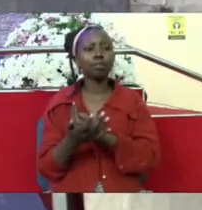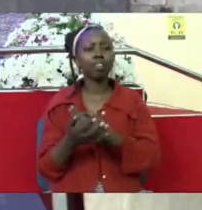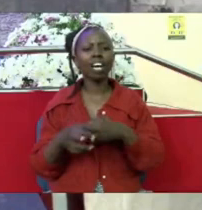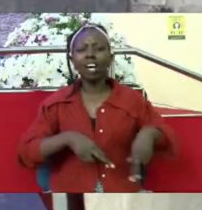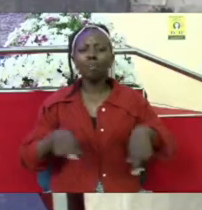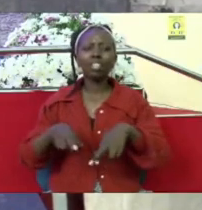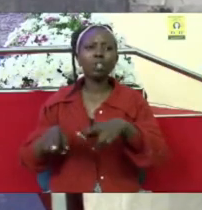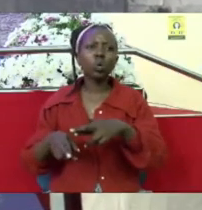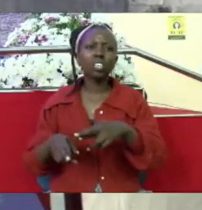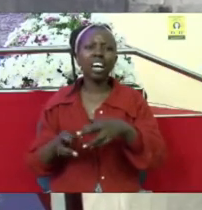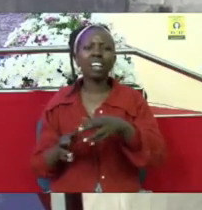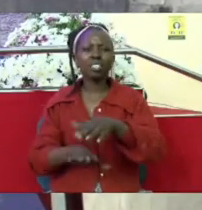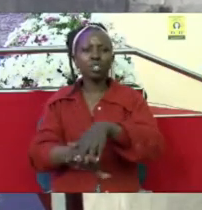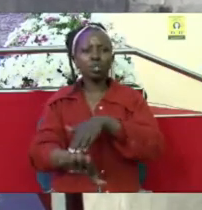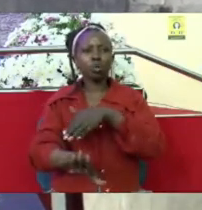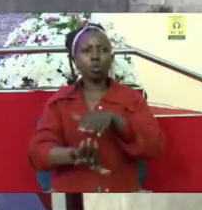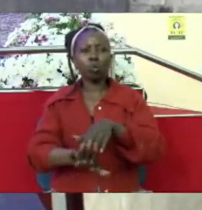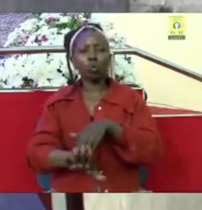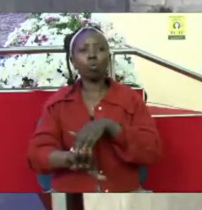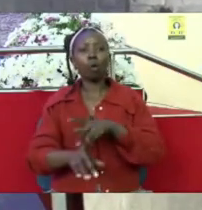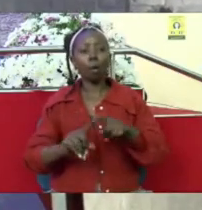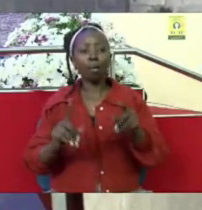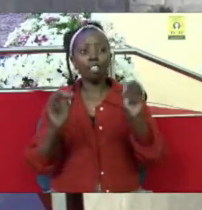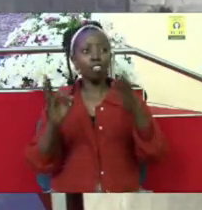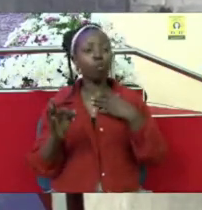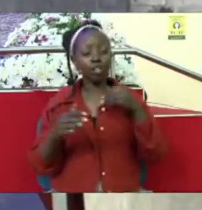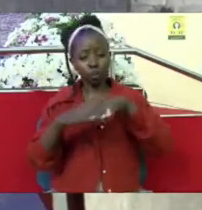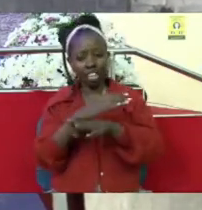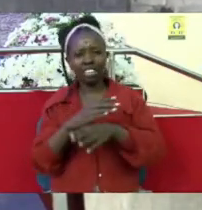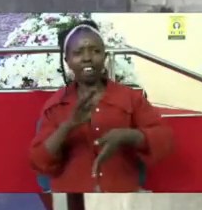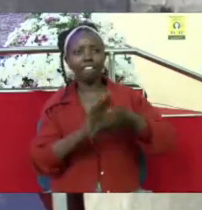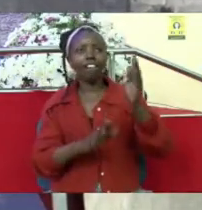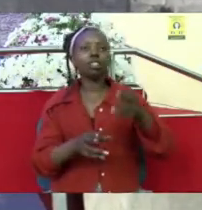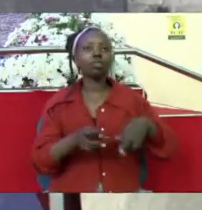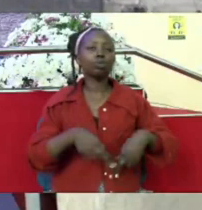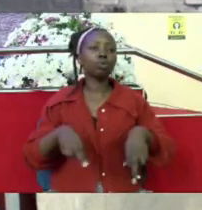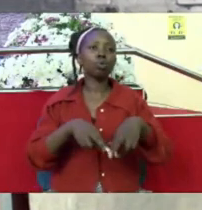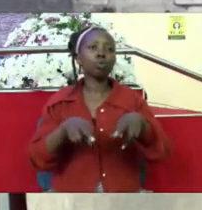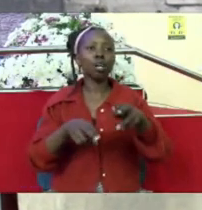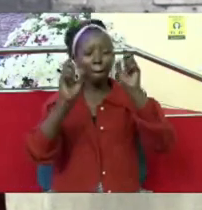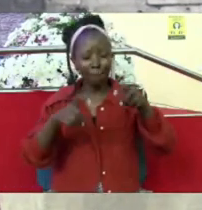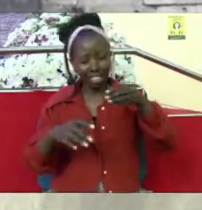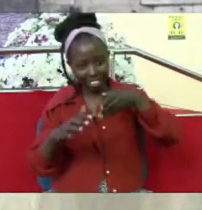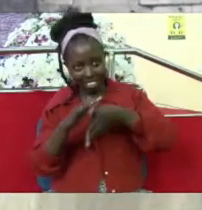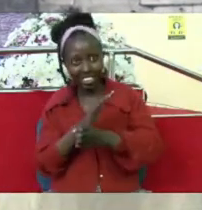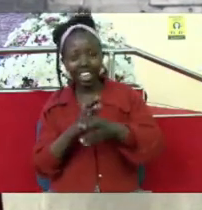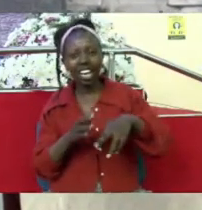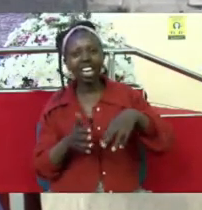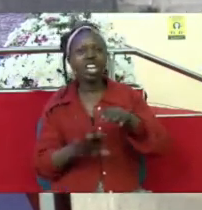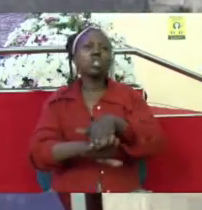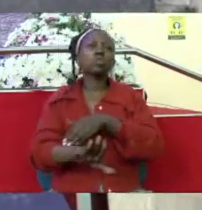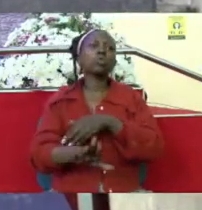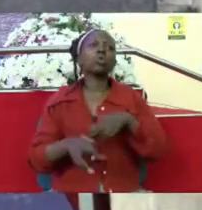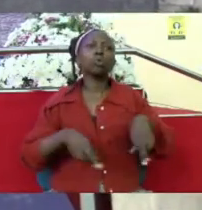ambayo inaenda polepole. But for you to get to the fastest, lakini wewe kufika kwa ile ya haraka, you get with the slowest. Unaanzia na ile ya polepole. And Paul wants us to